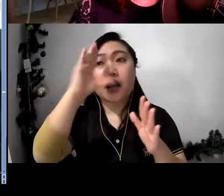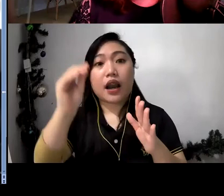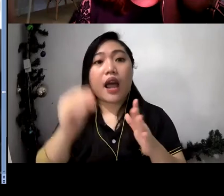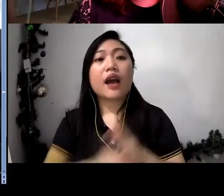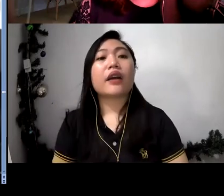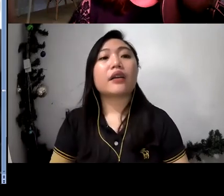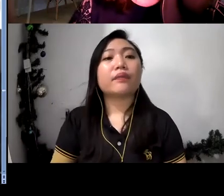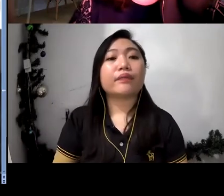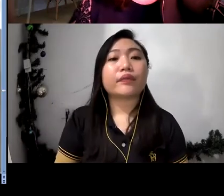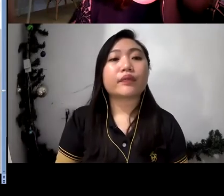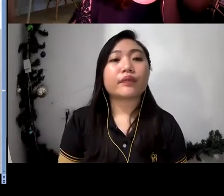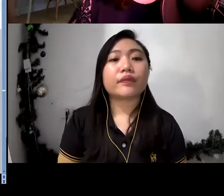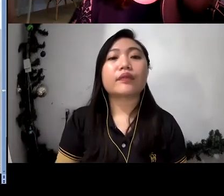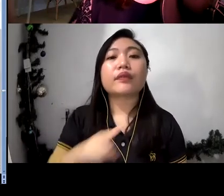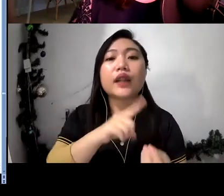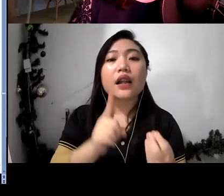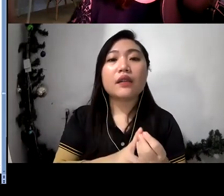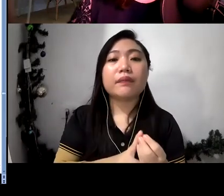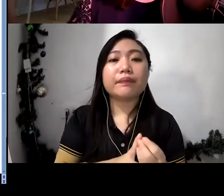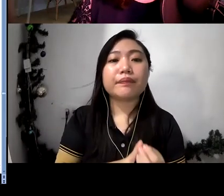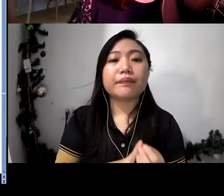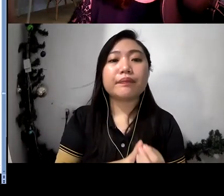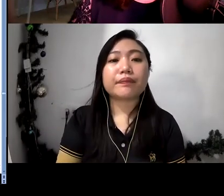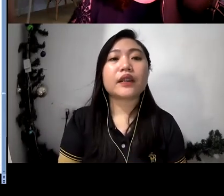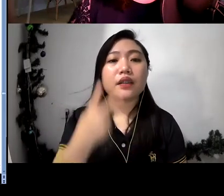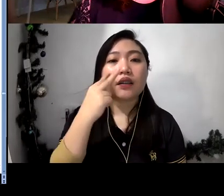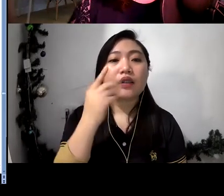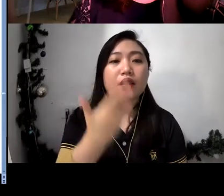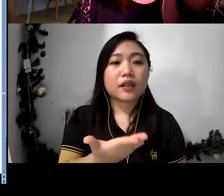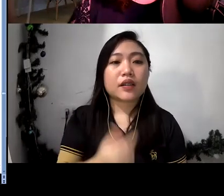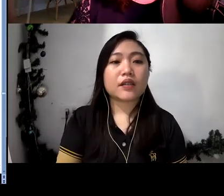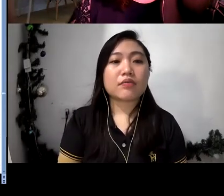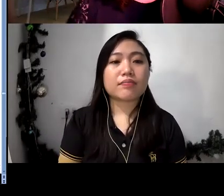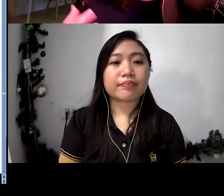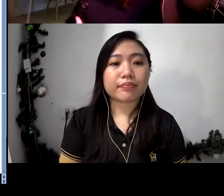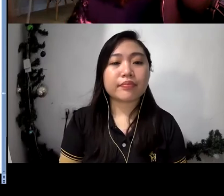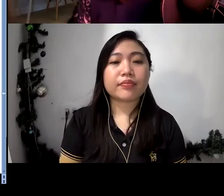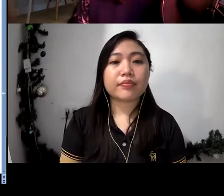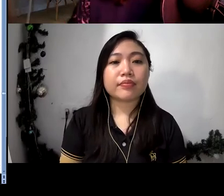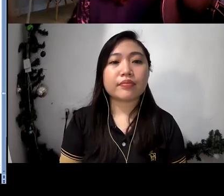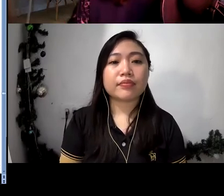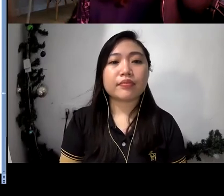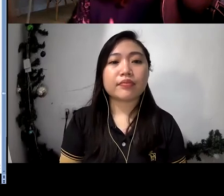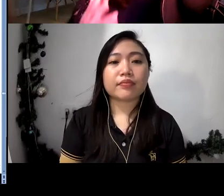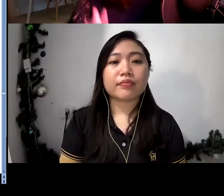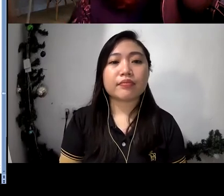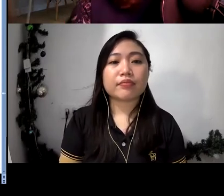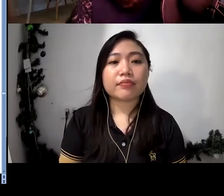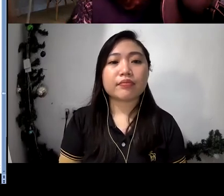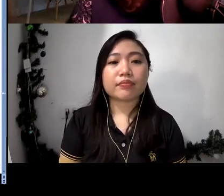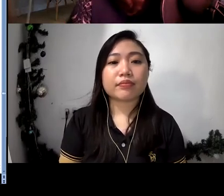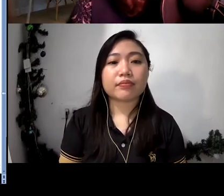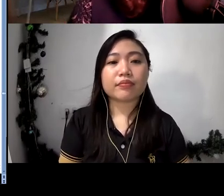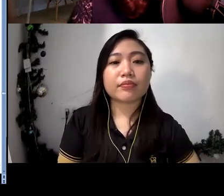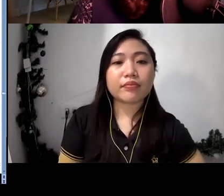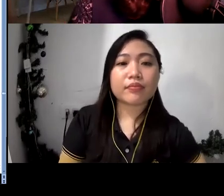concept ng masculinity. Okay. So, this is not a public property and decisions regarding this are mine and only mine to make.